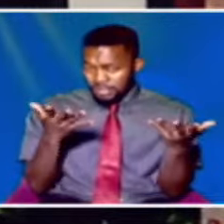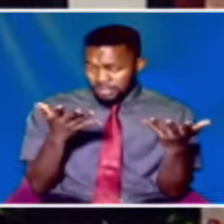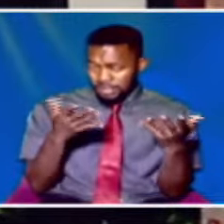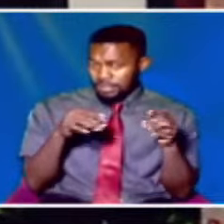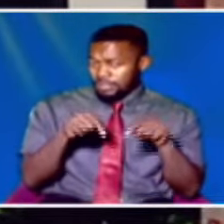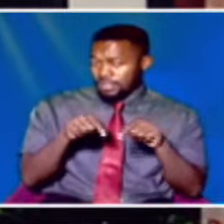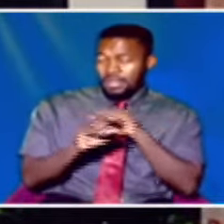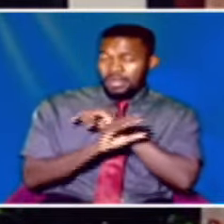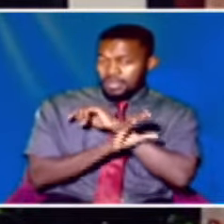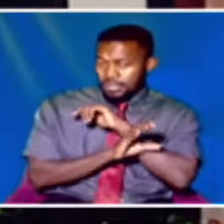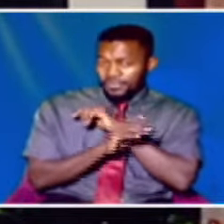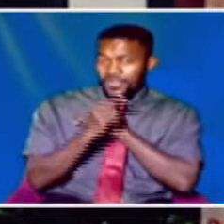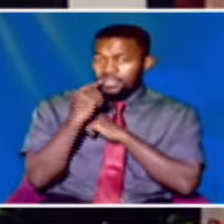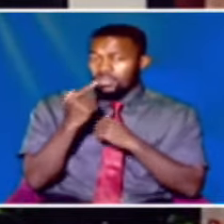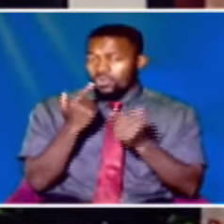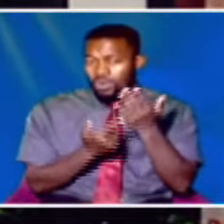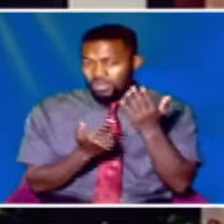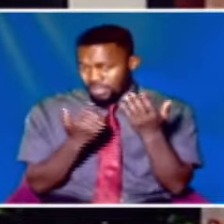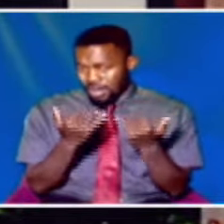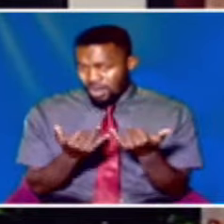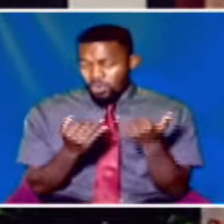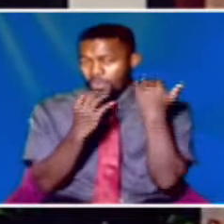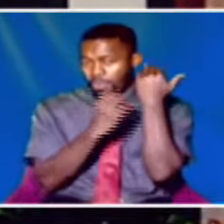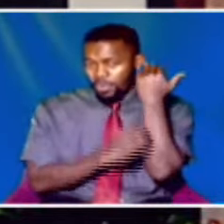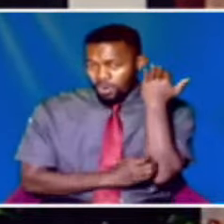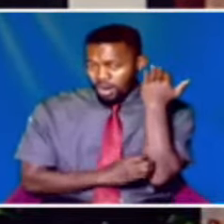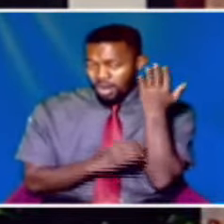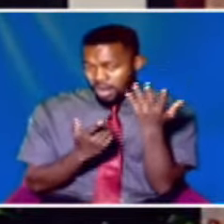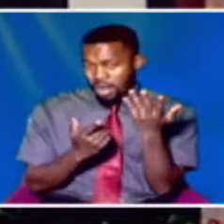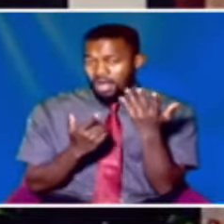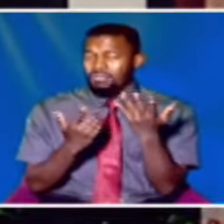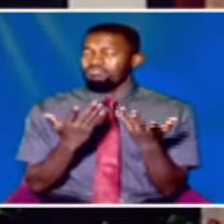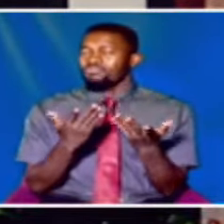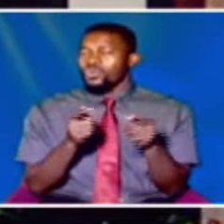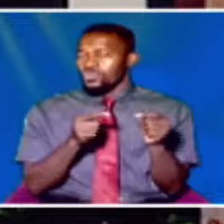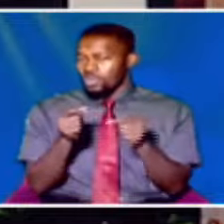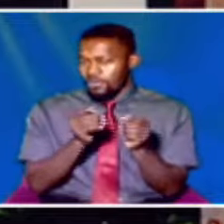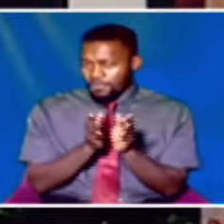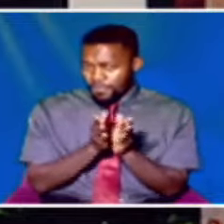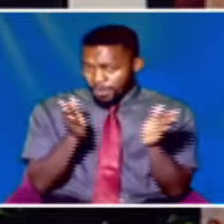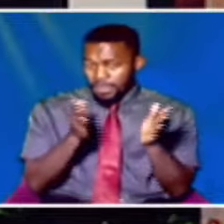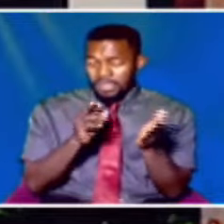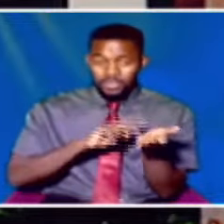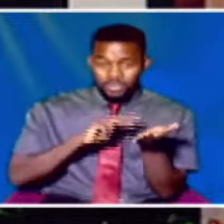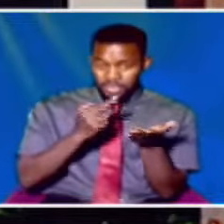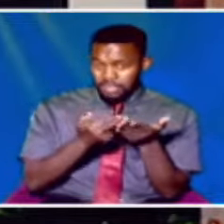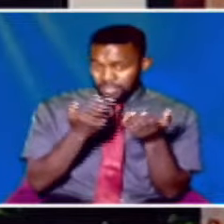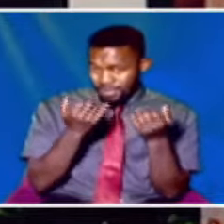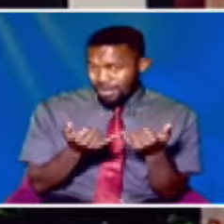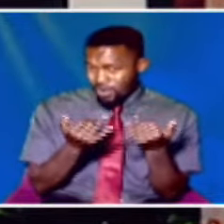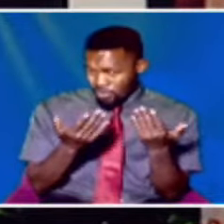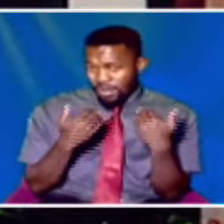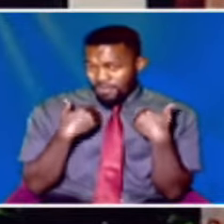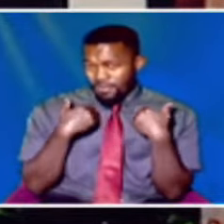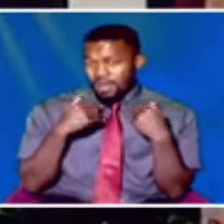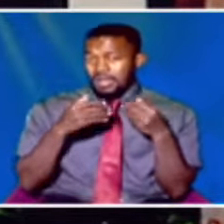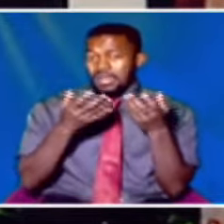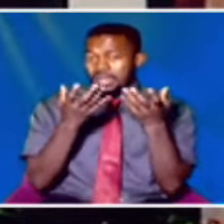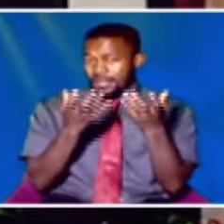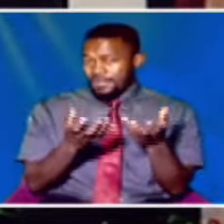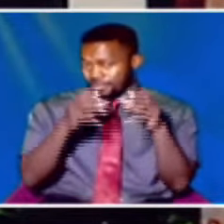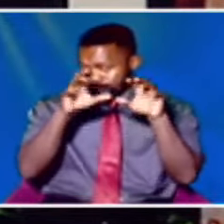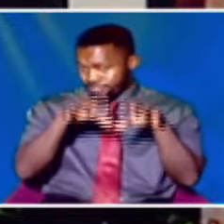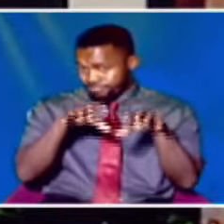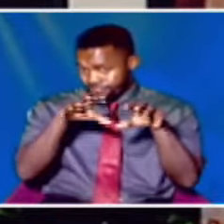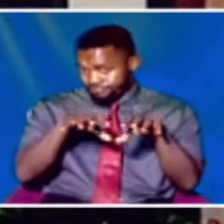commission says poor handling of public resources has largely contributed to the floods that have wreaked havoc in the country in the past few